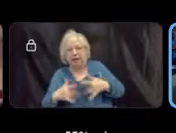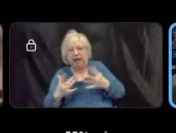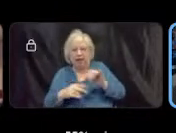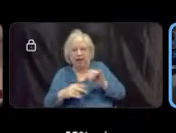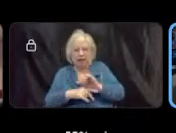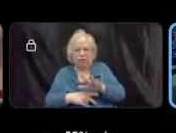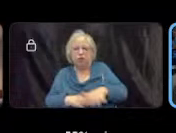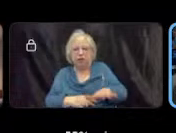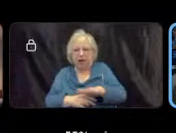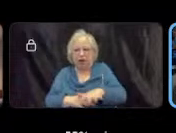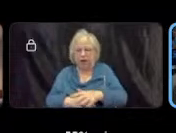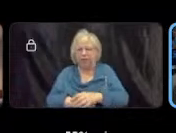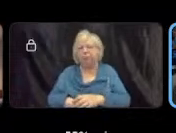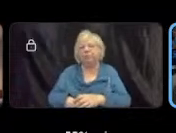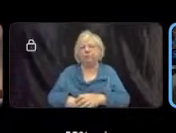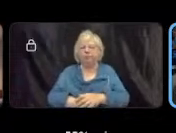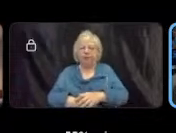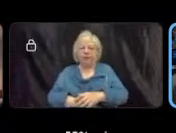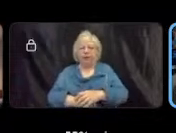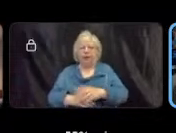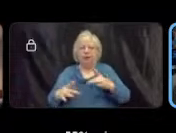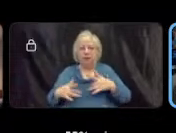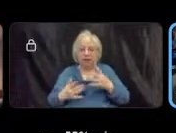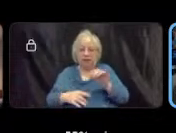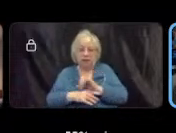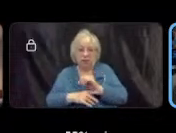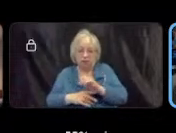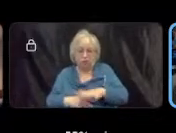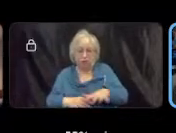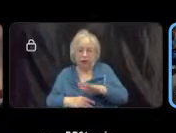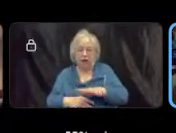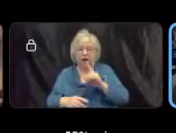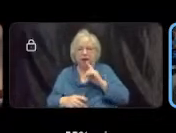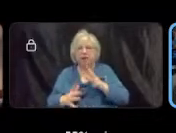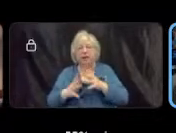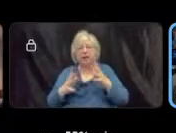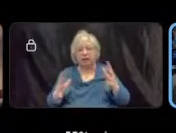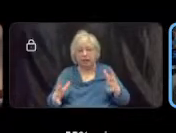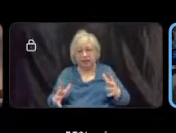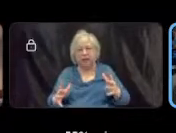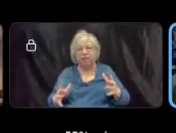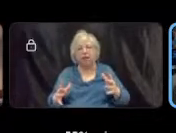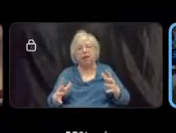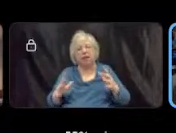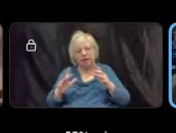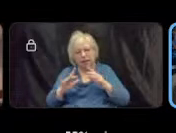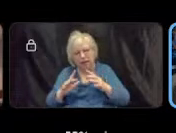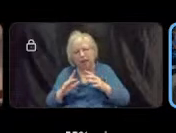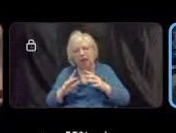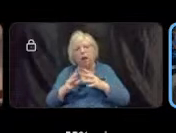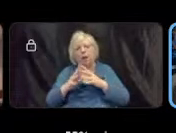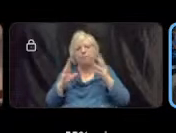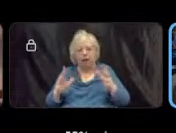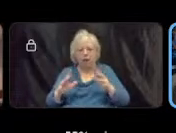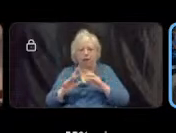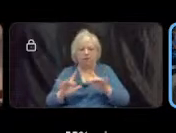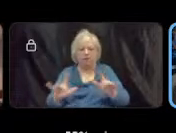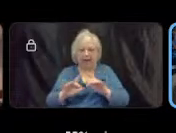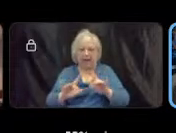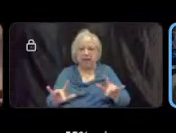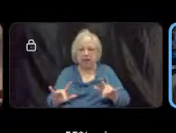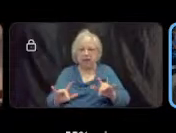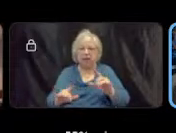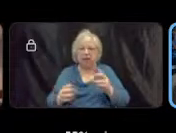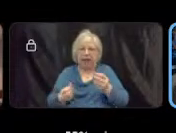The light industrial area still has a significant amount of vacant, undeveloped land. There's